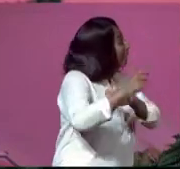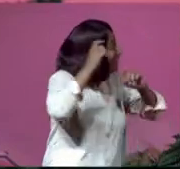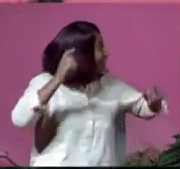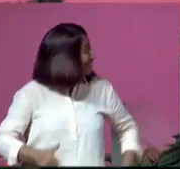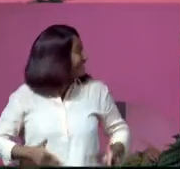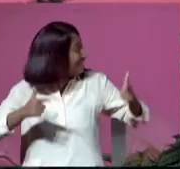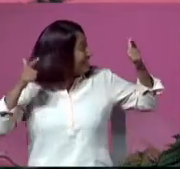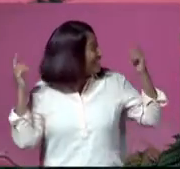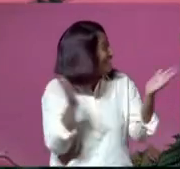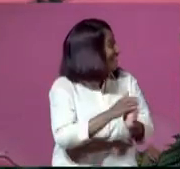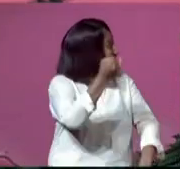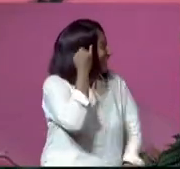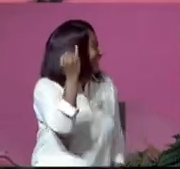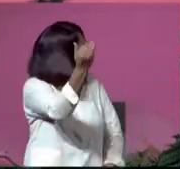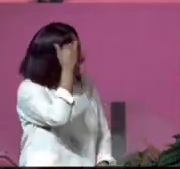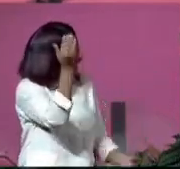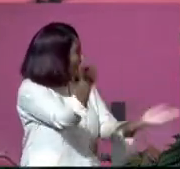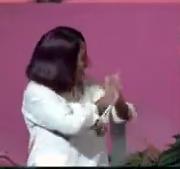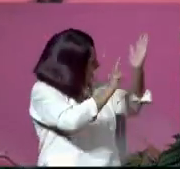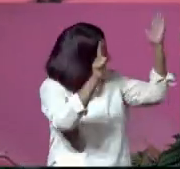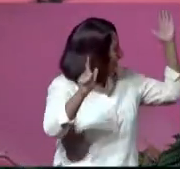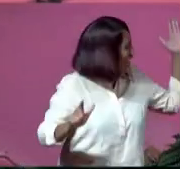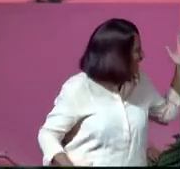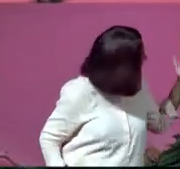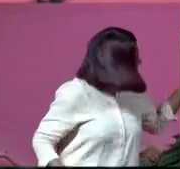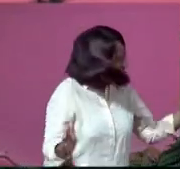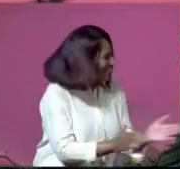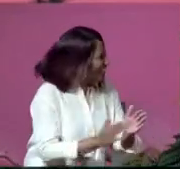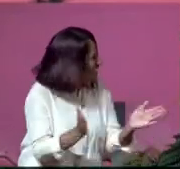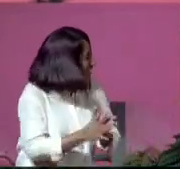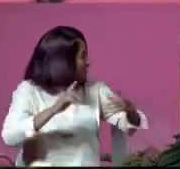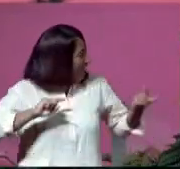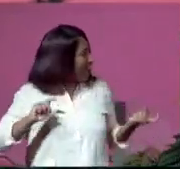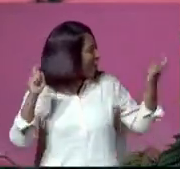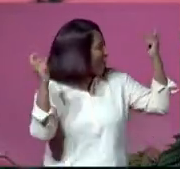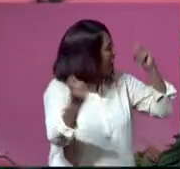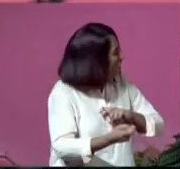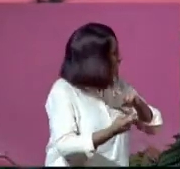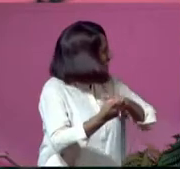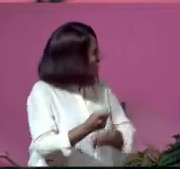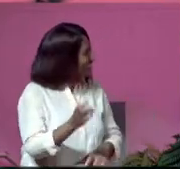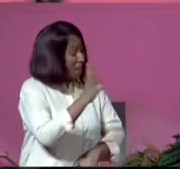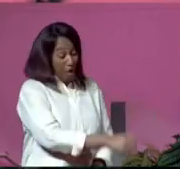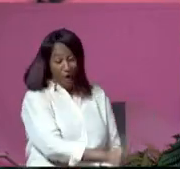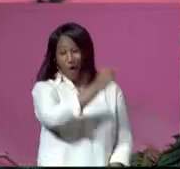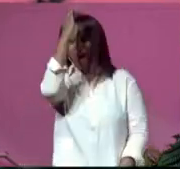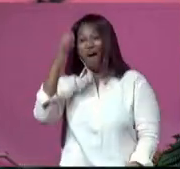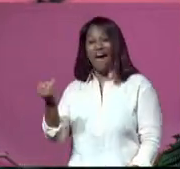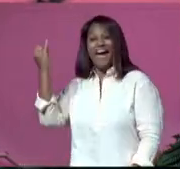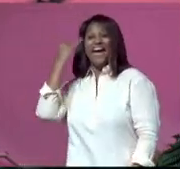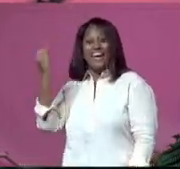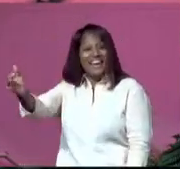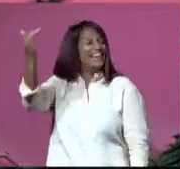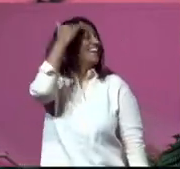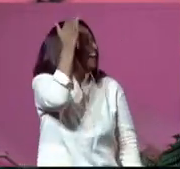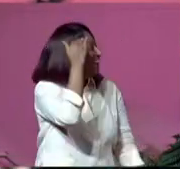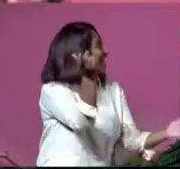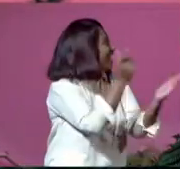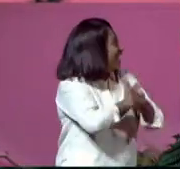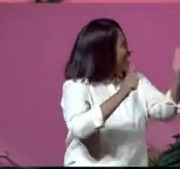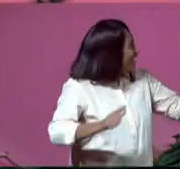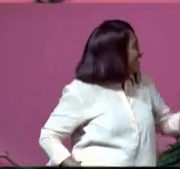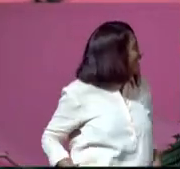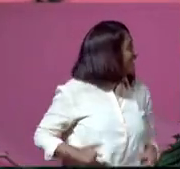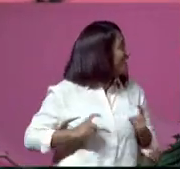life, if you know the Lord has turned you around, if you know the Lord